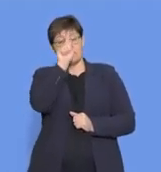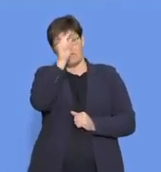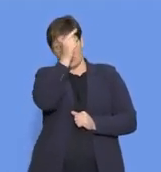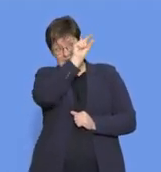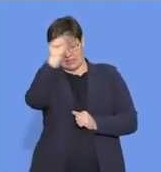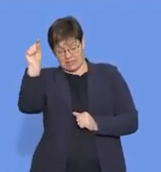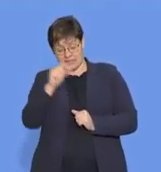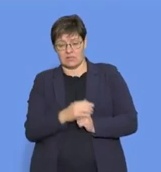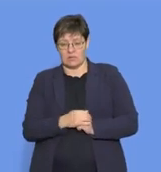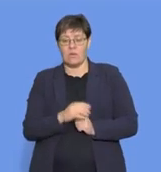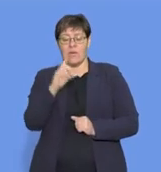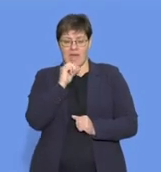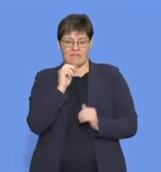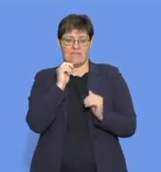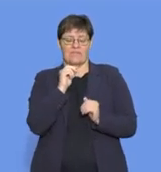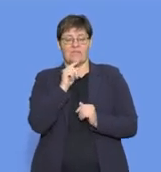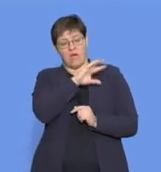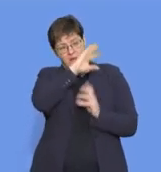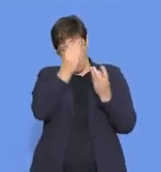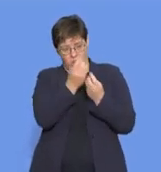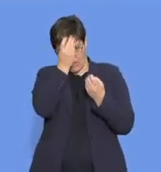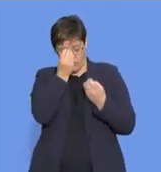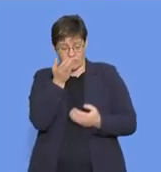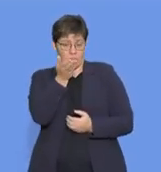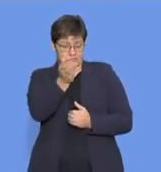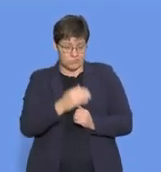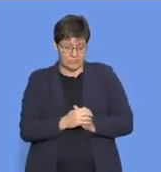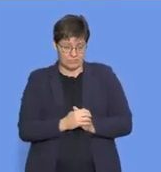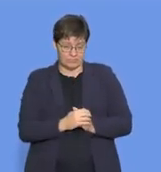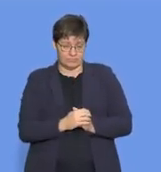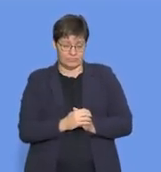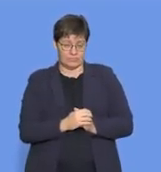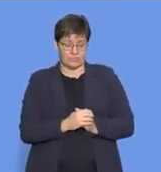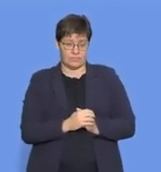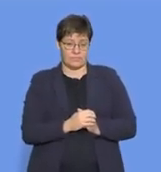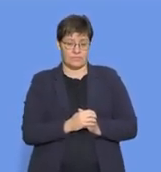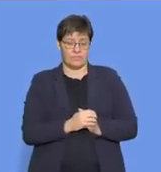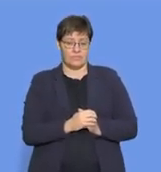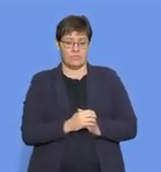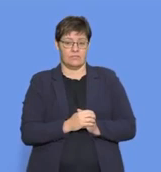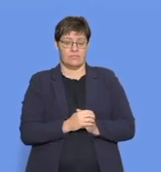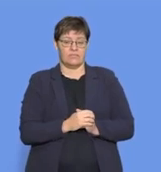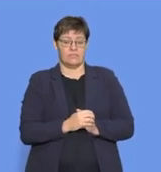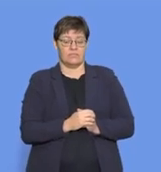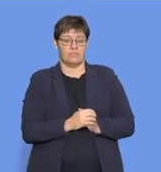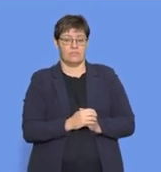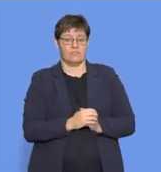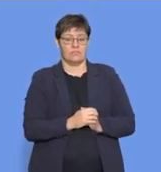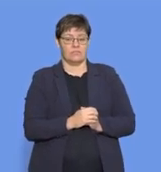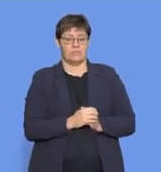use is that one, because we have B, we have C, and we have angle A.